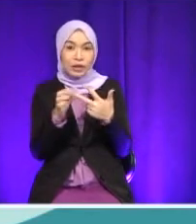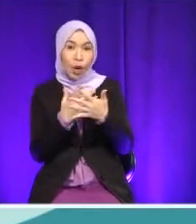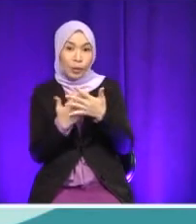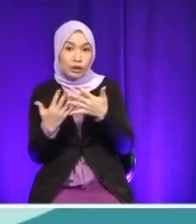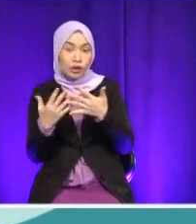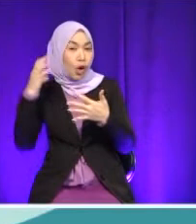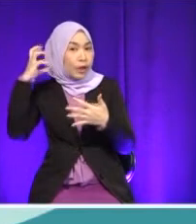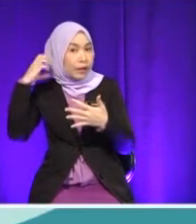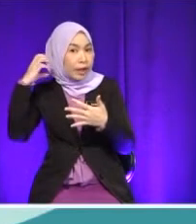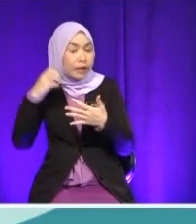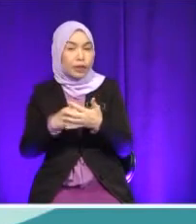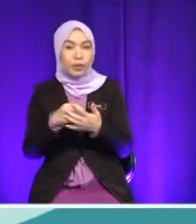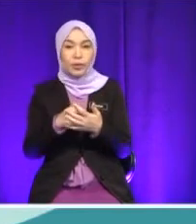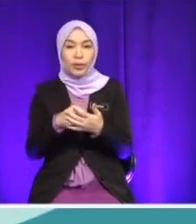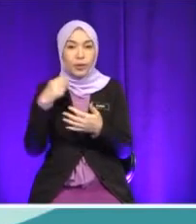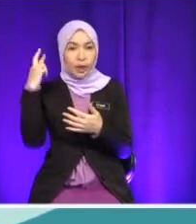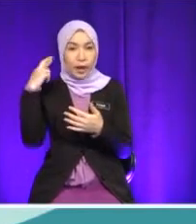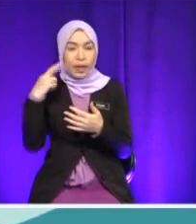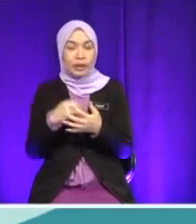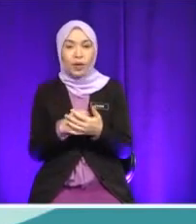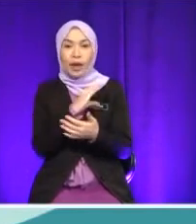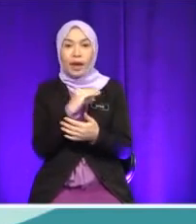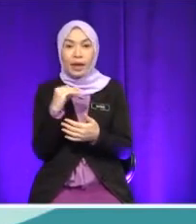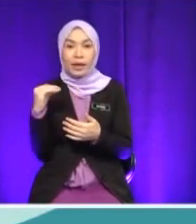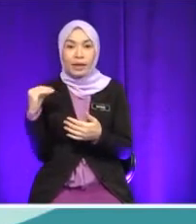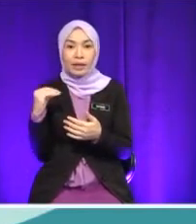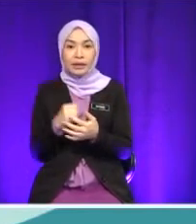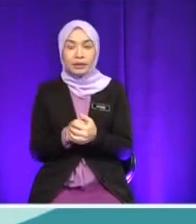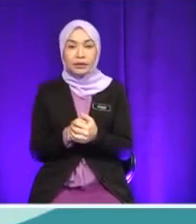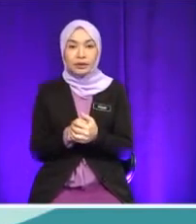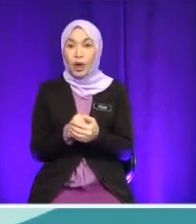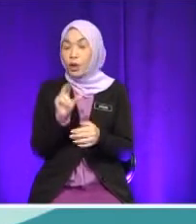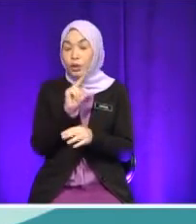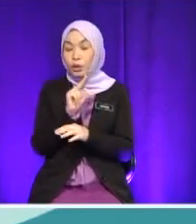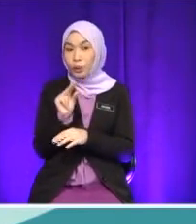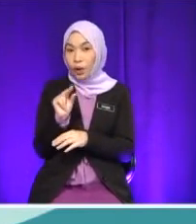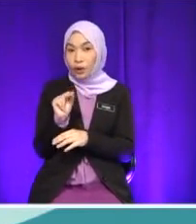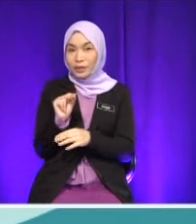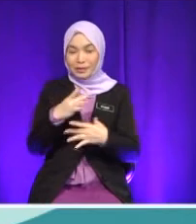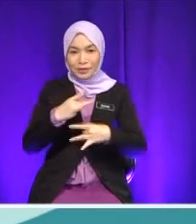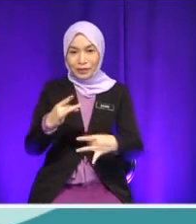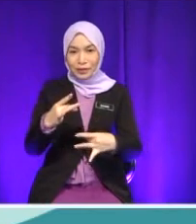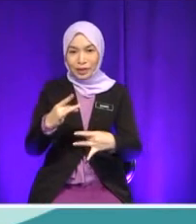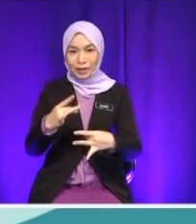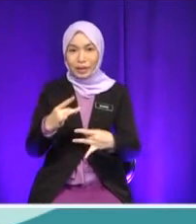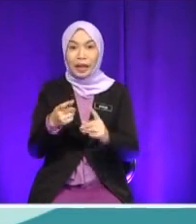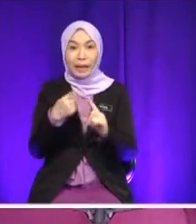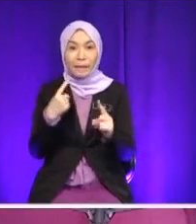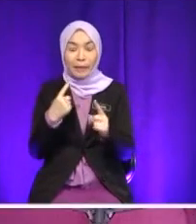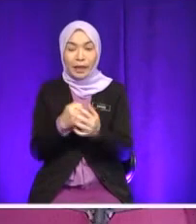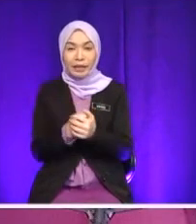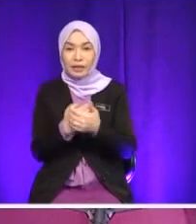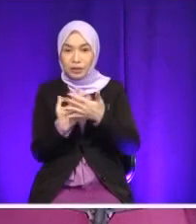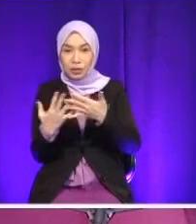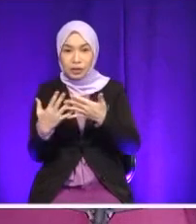televisions. Another one would be, I'm not interested, I'm not attracted to any of these commercial on radio or television.